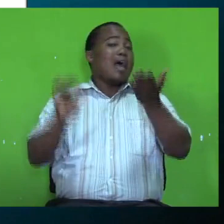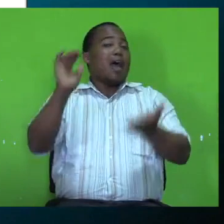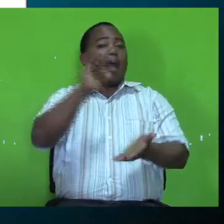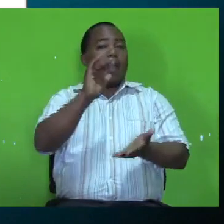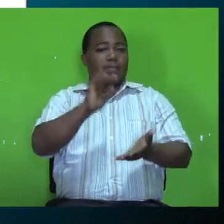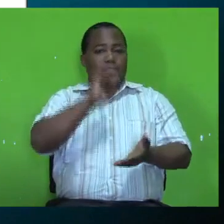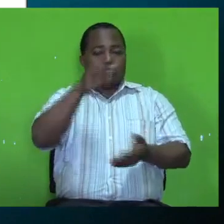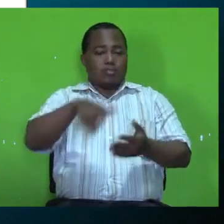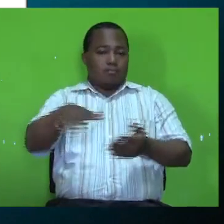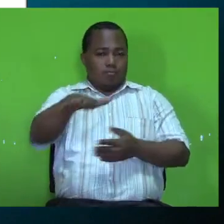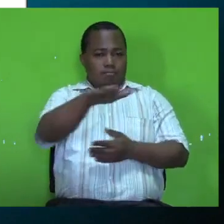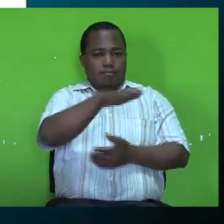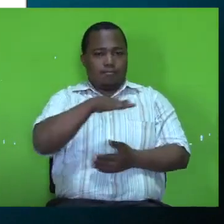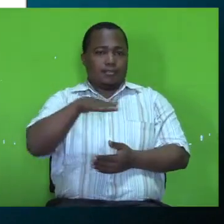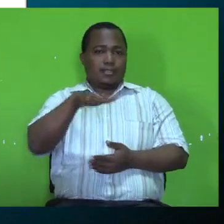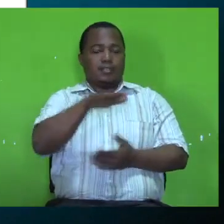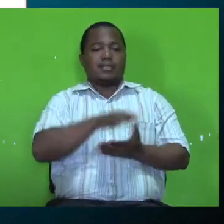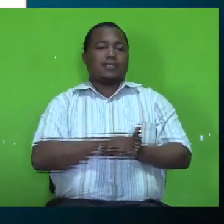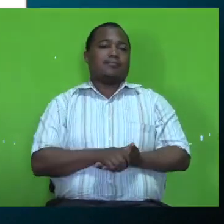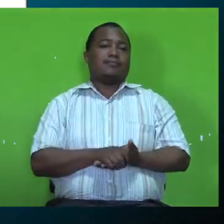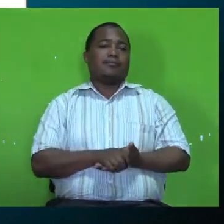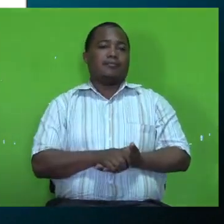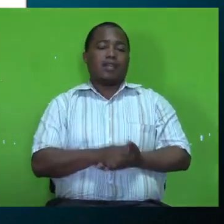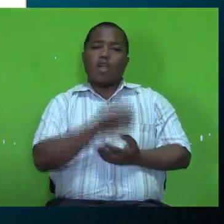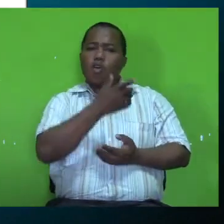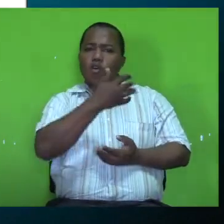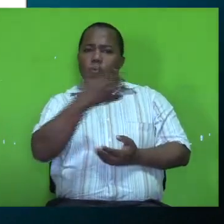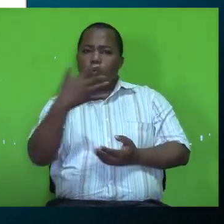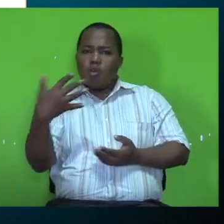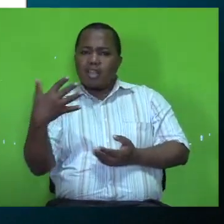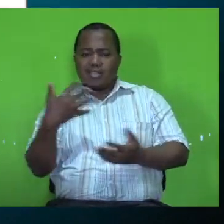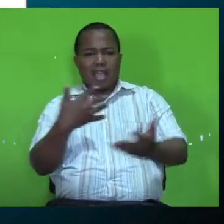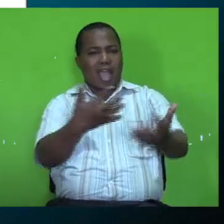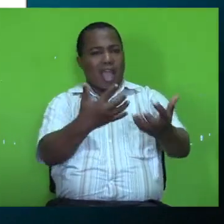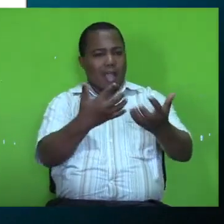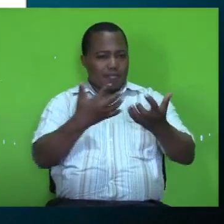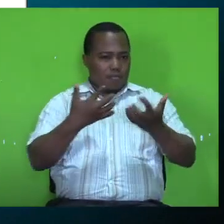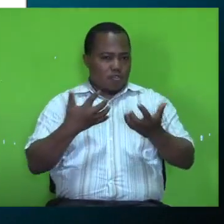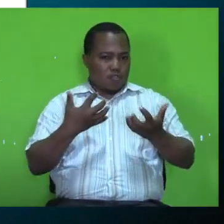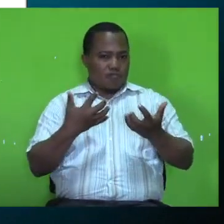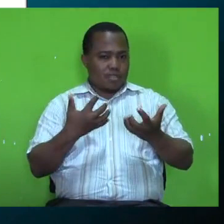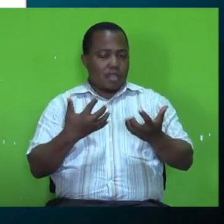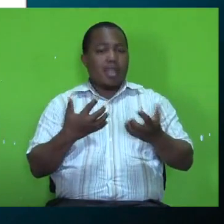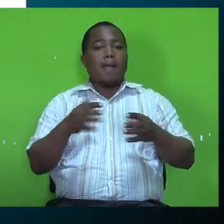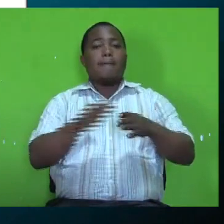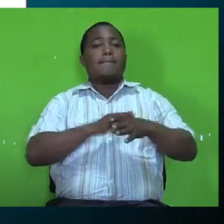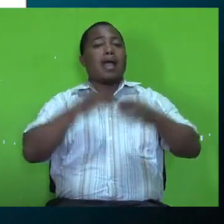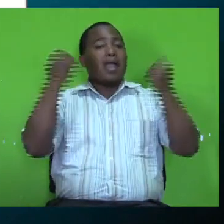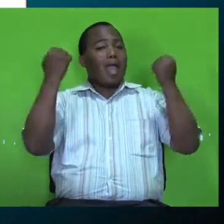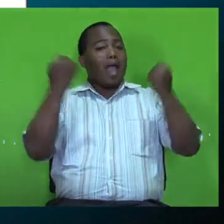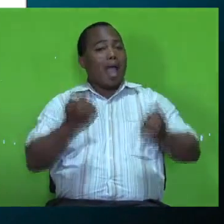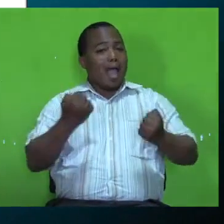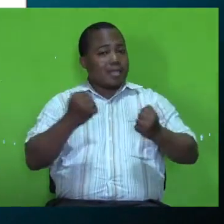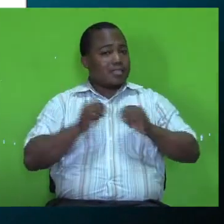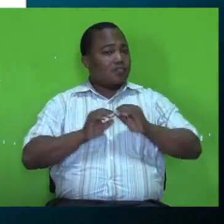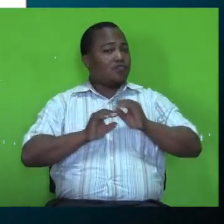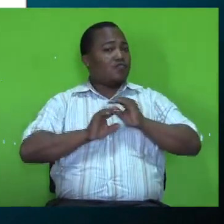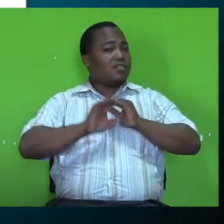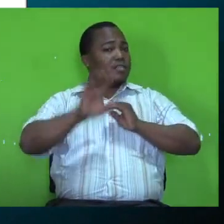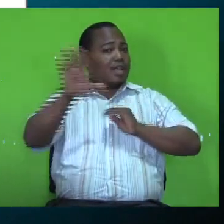hypotonic to the surrounding. Hence, water absorbed by active